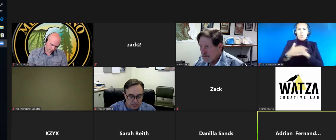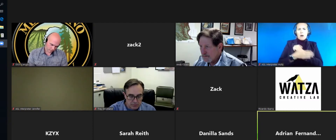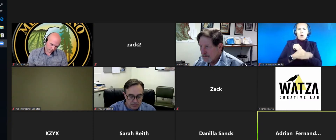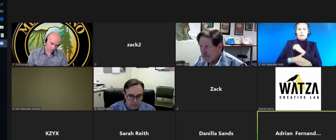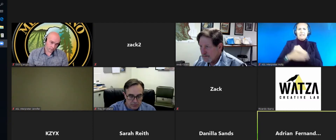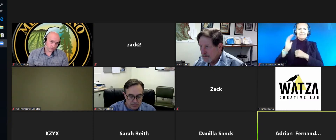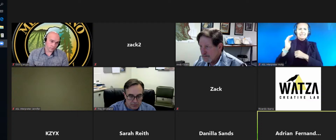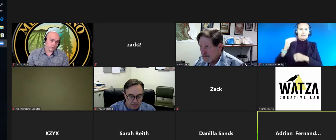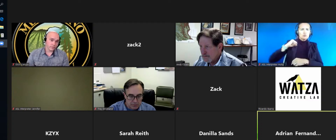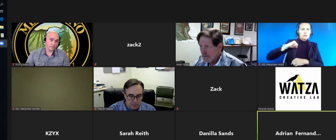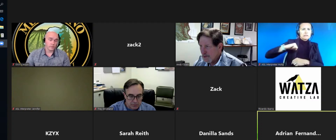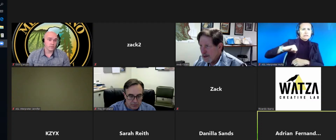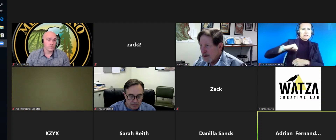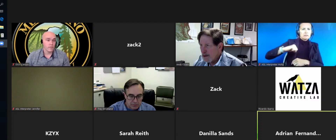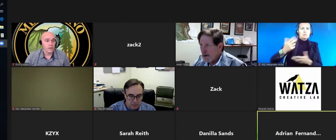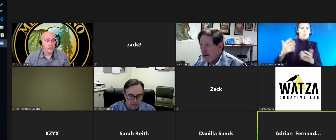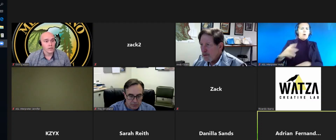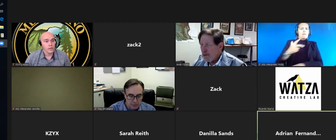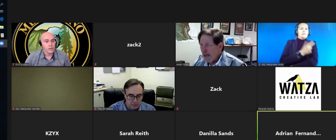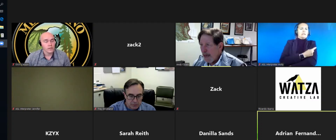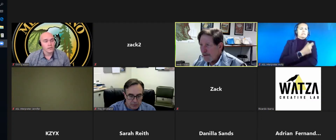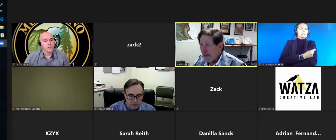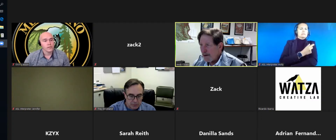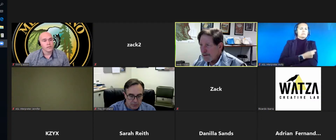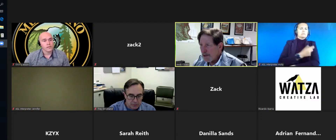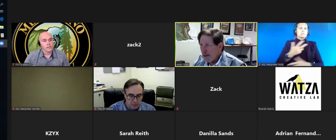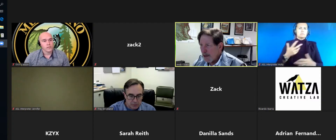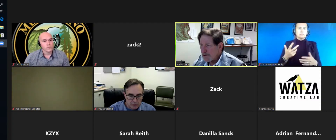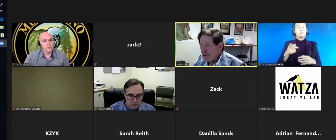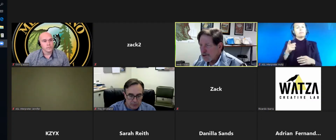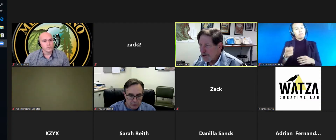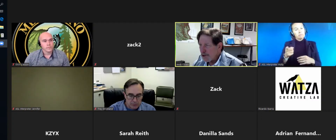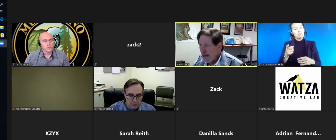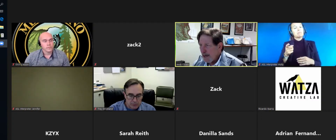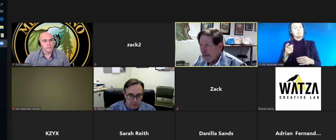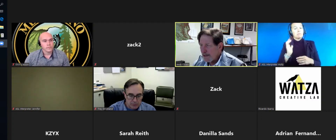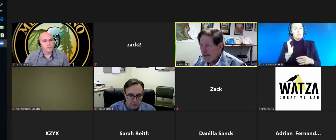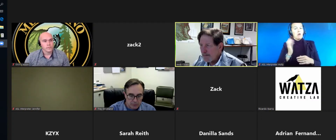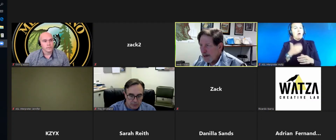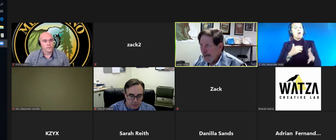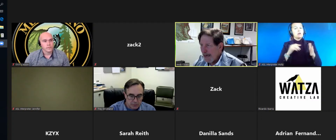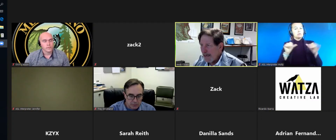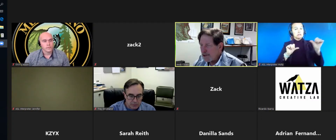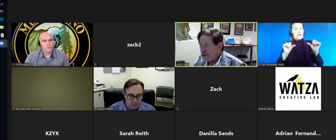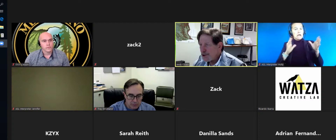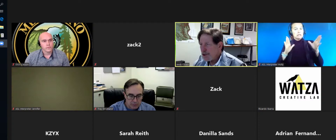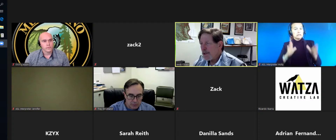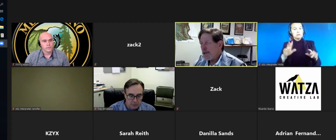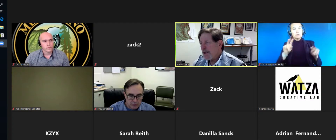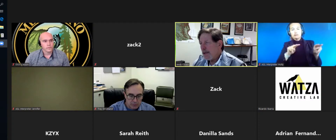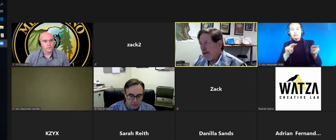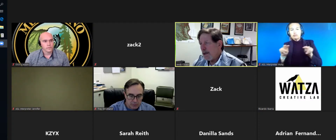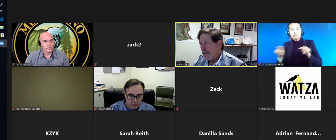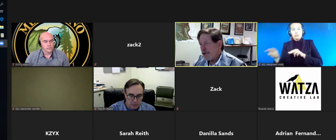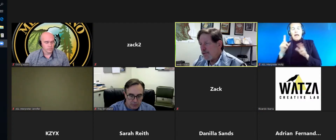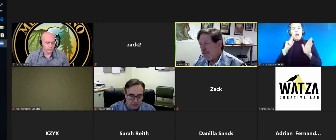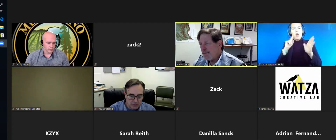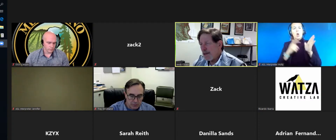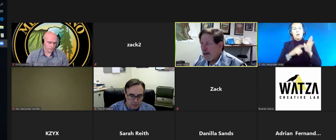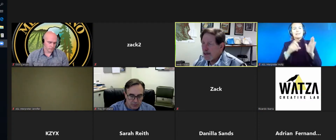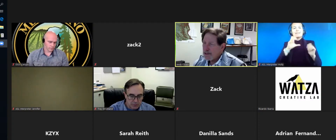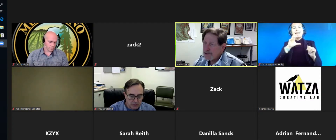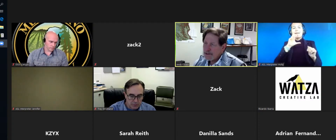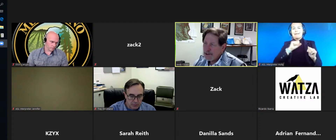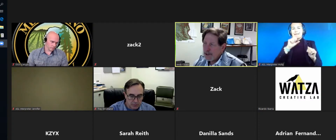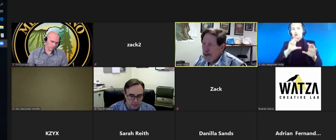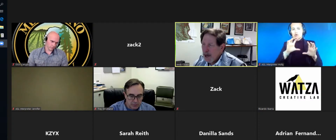danger does that pose? Well, we have had our epidemiologists look at it, and by age, the group